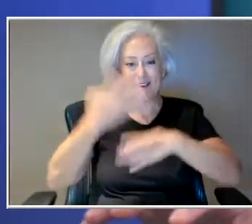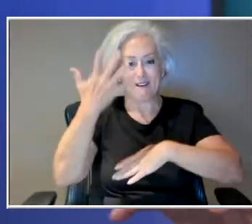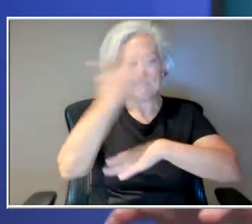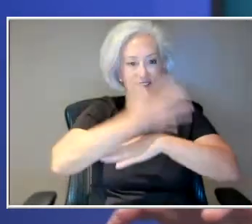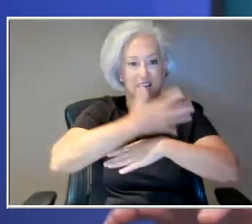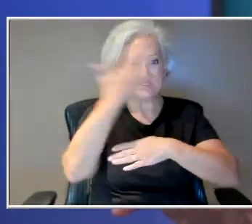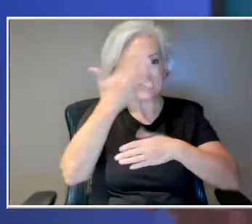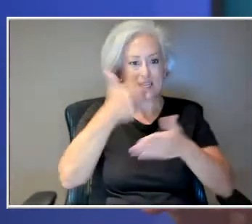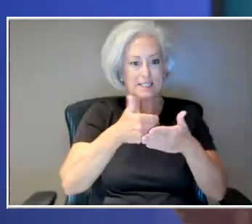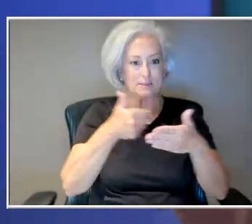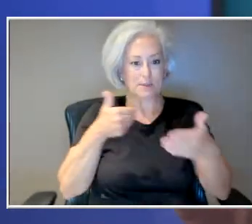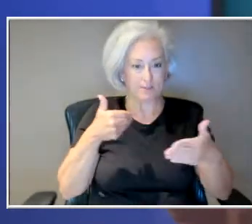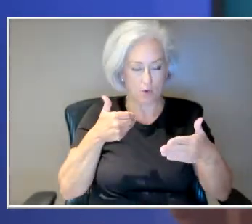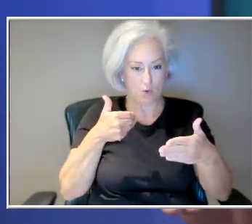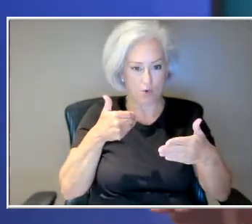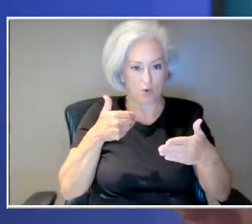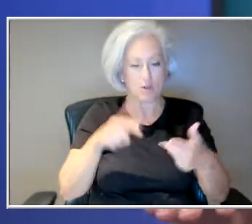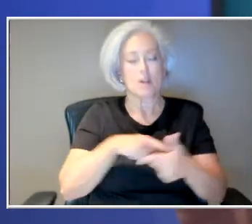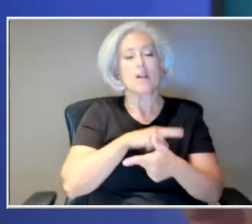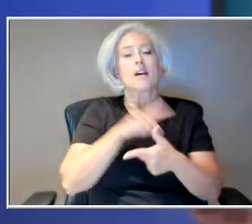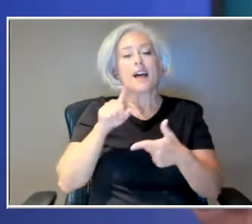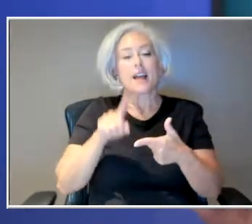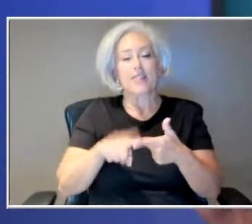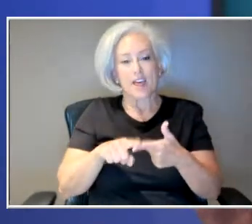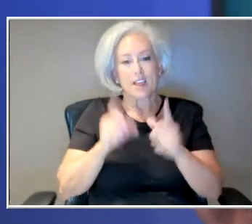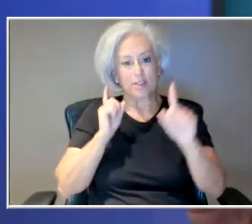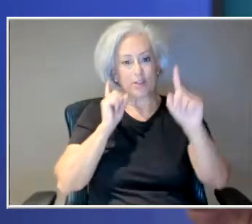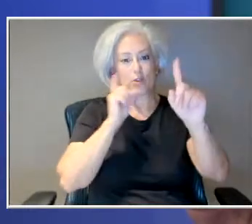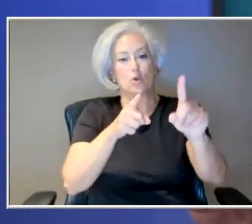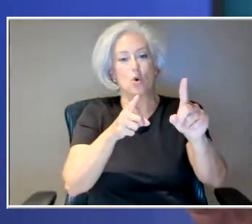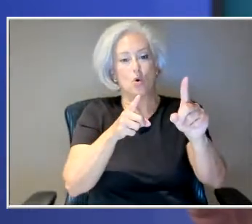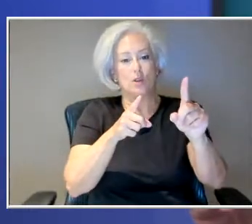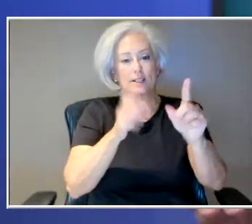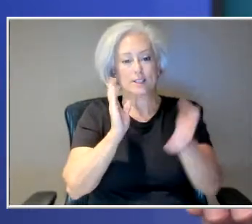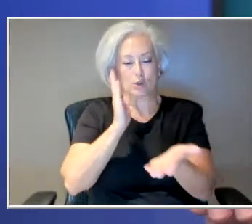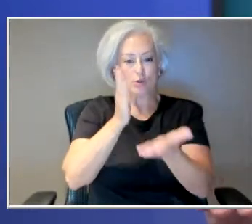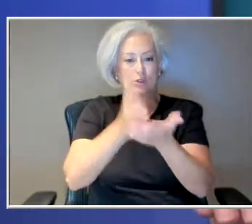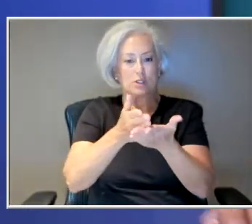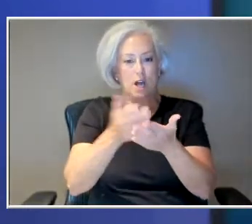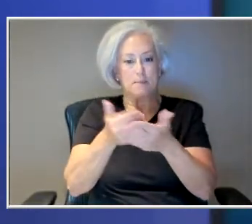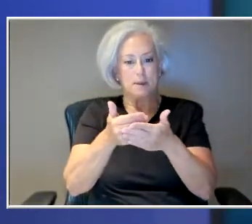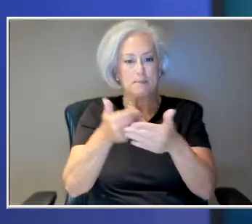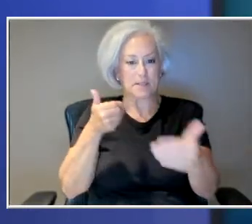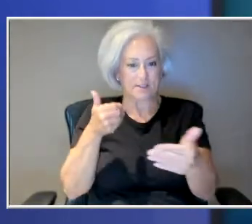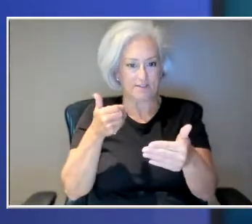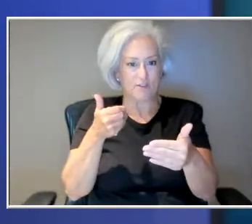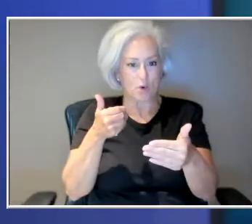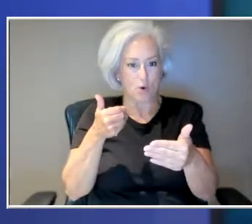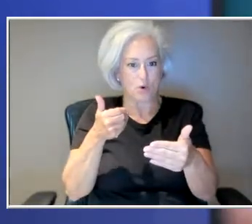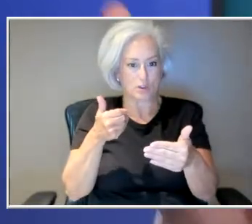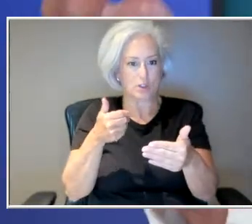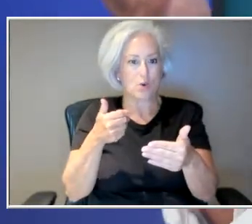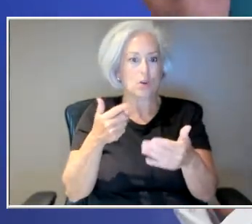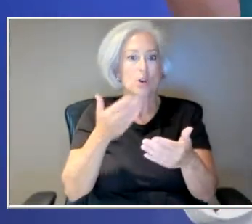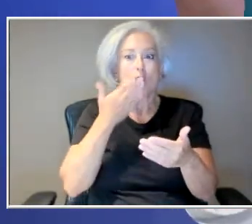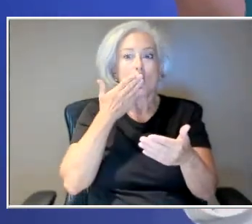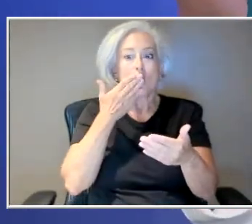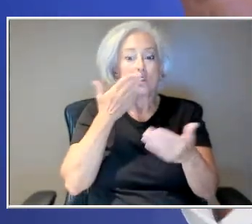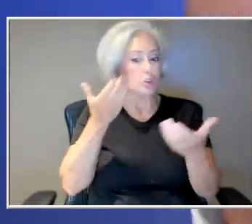that it's very hard to survive bleeding from an aneurysm more than once. So that is our goal,